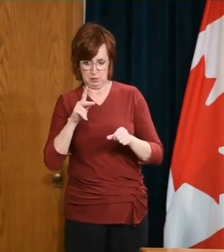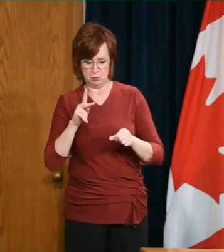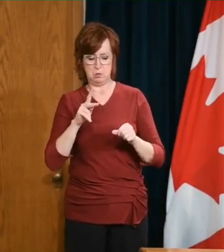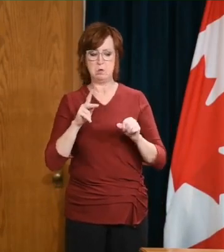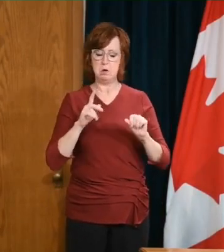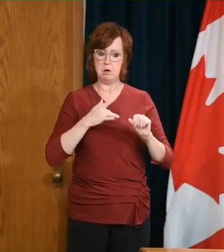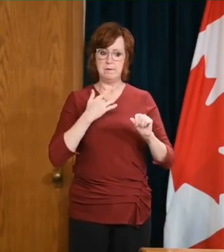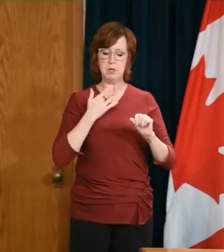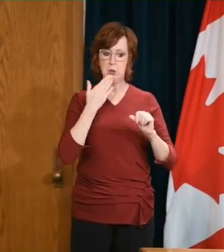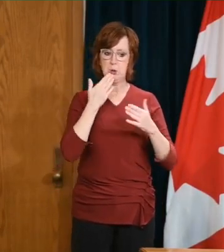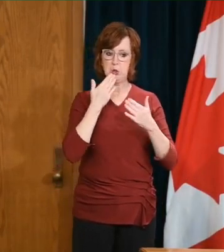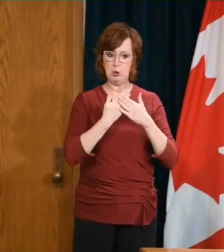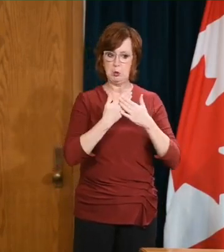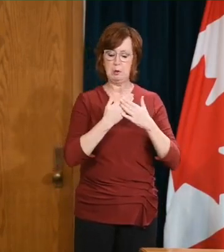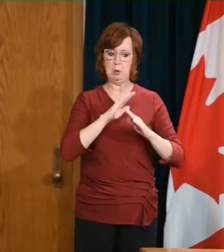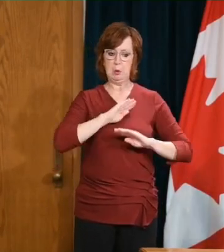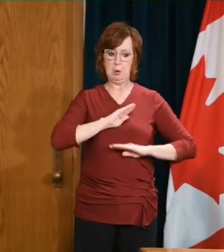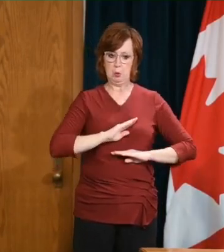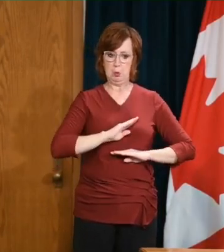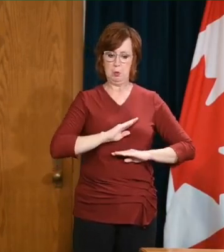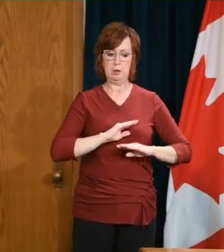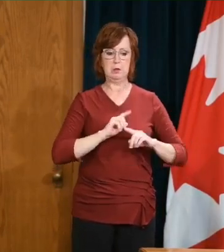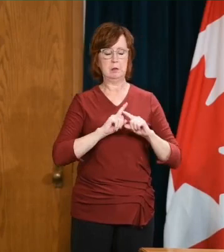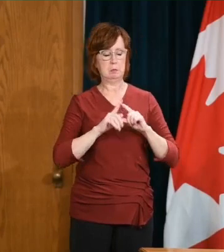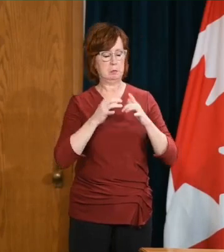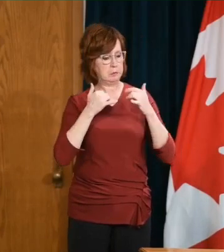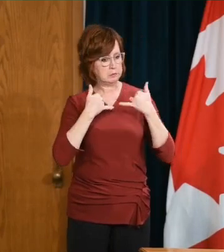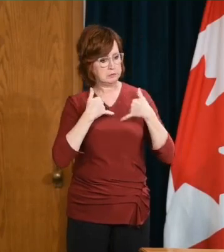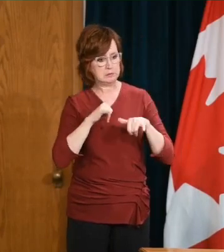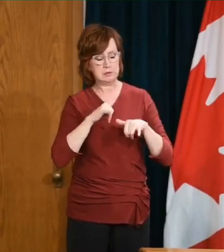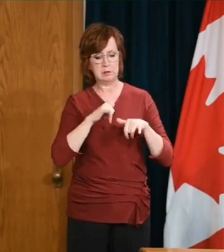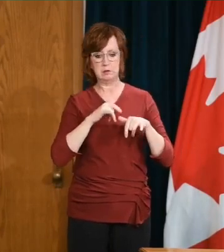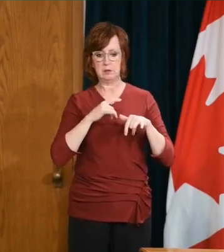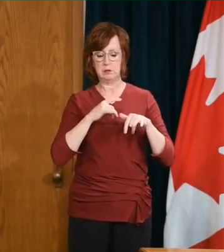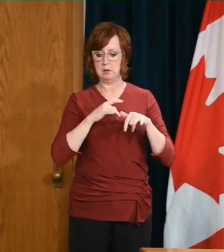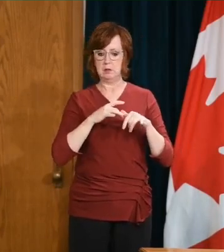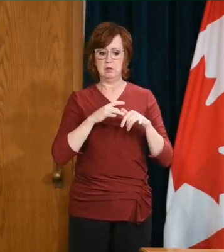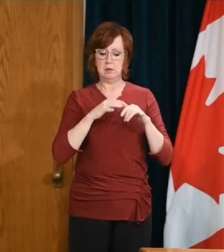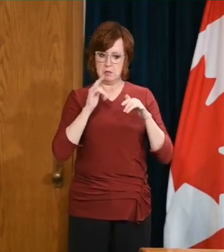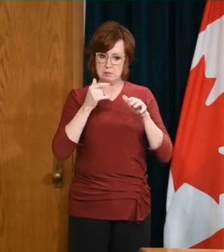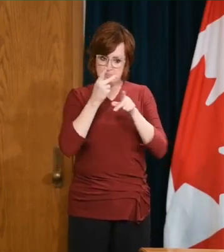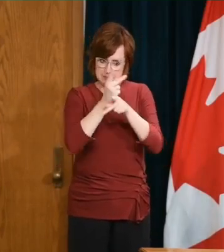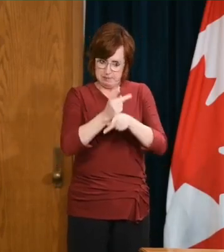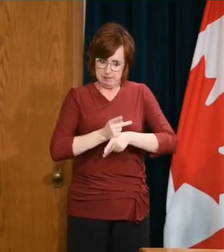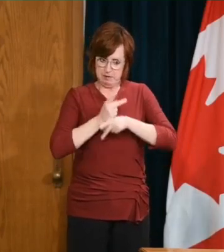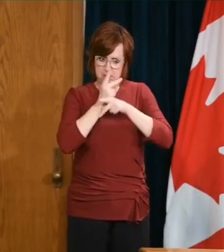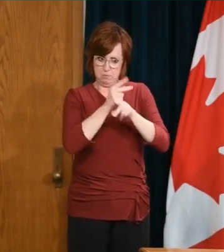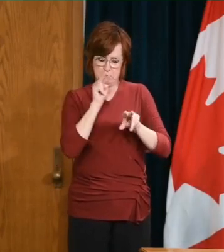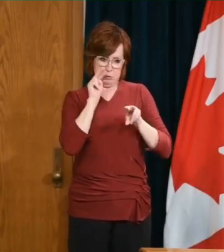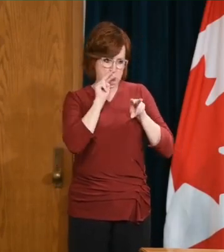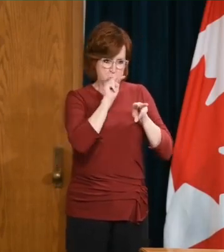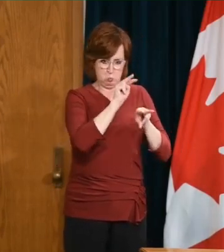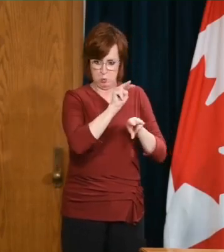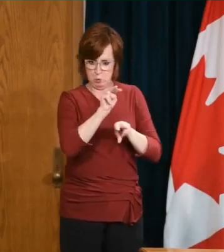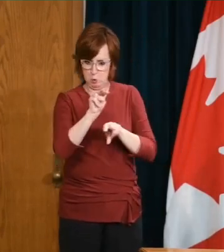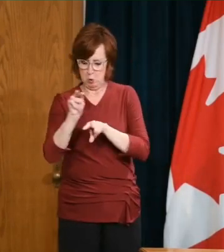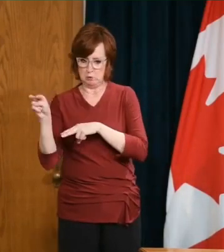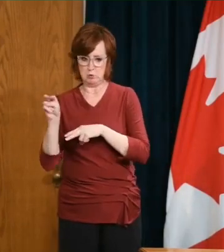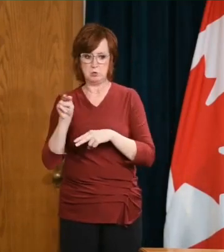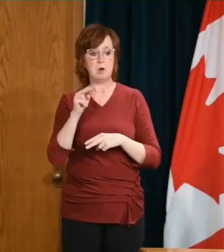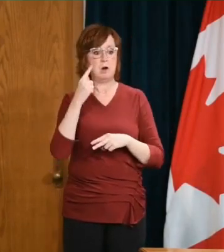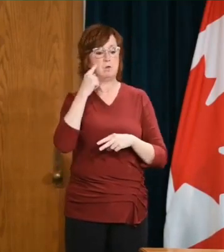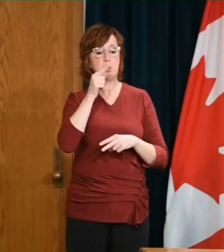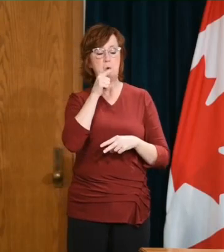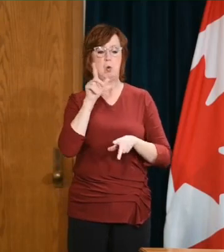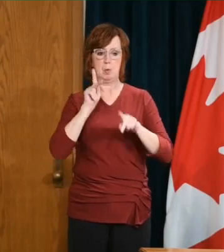remain vigilant in our efforts to reduce the risk to these facilities and to the residents within. So today, the